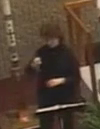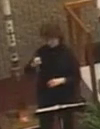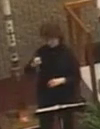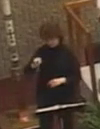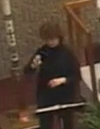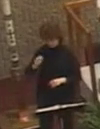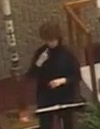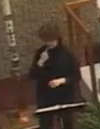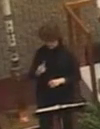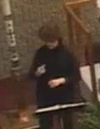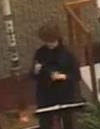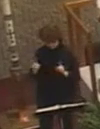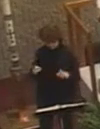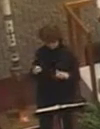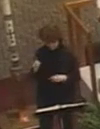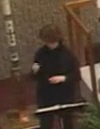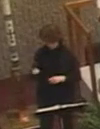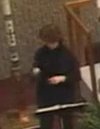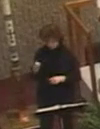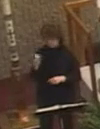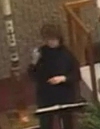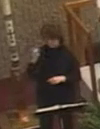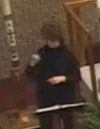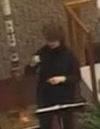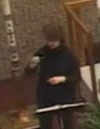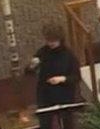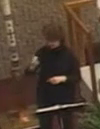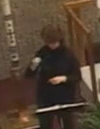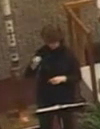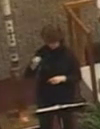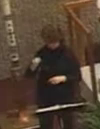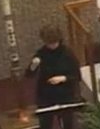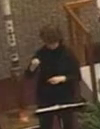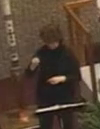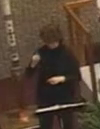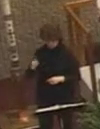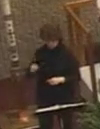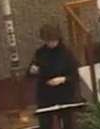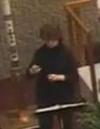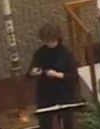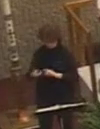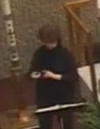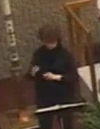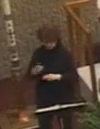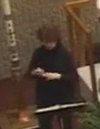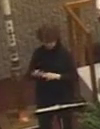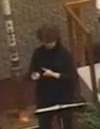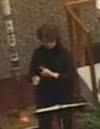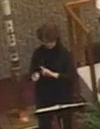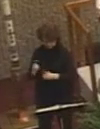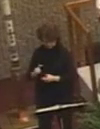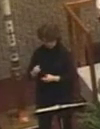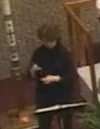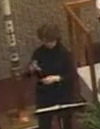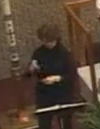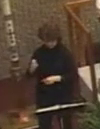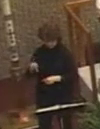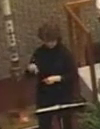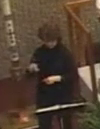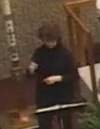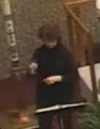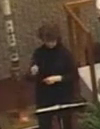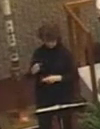said, "You are Simon, the son of John. You will be called Cephas," which is